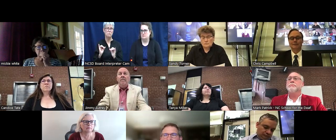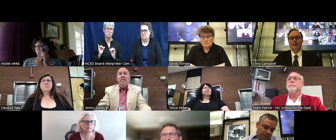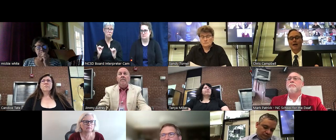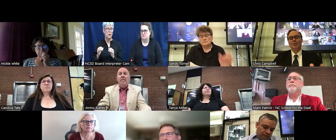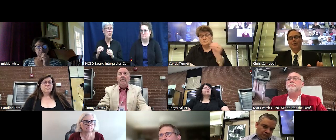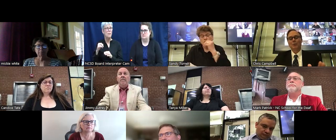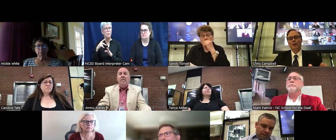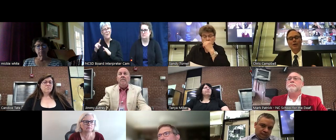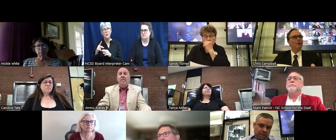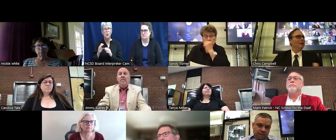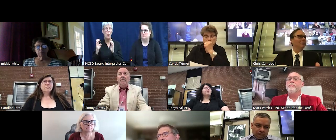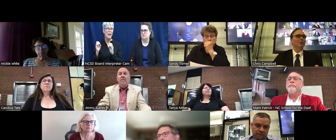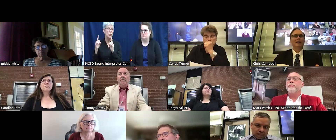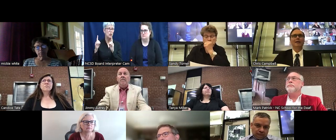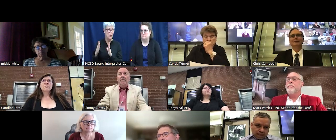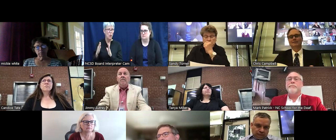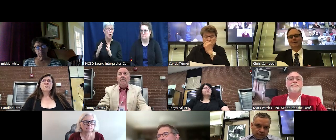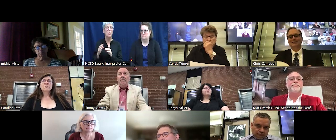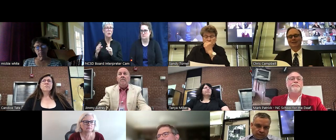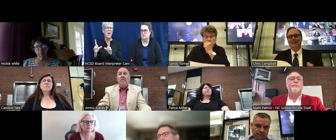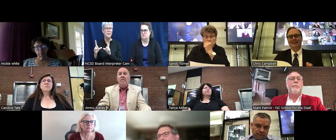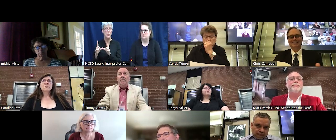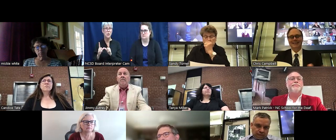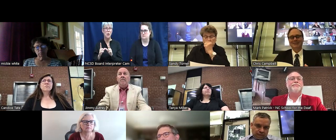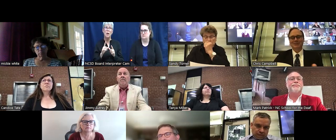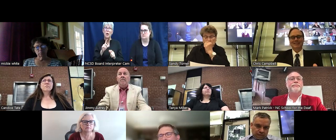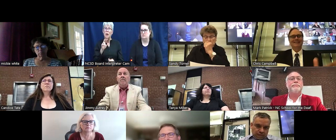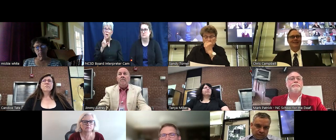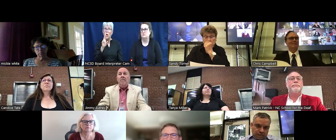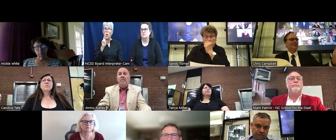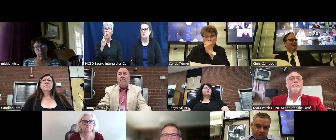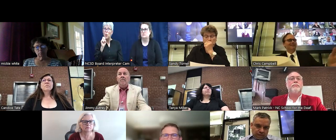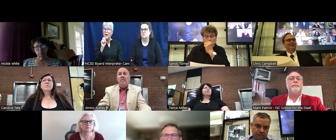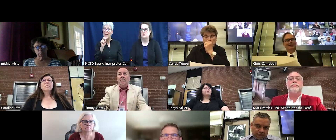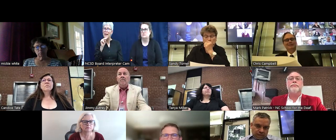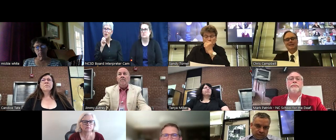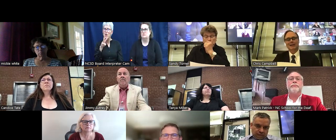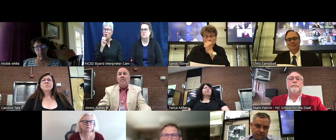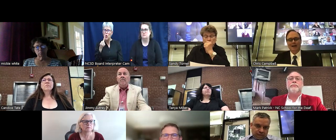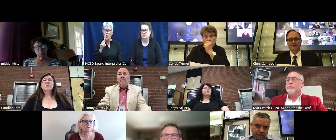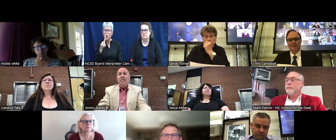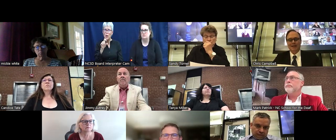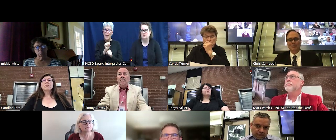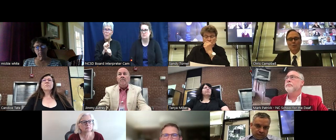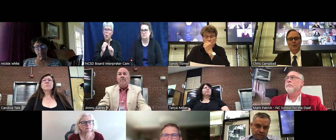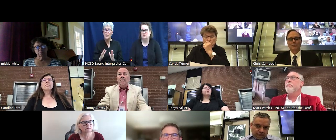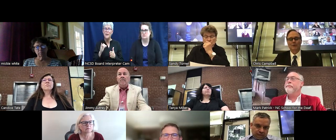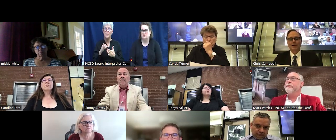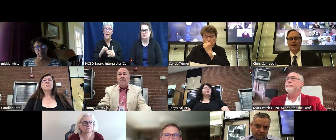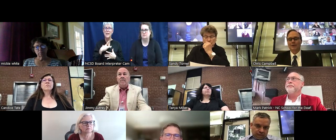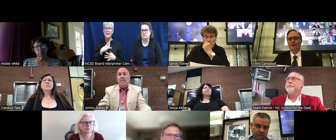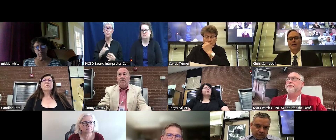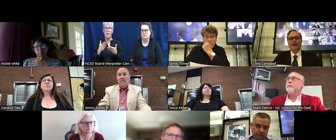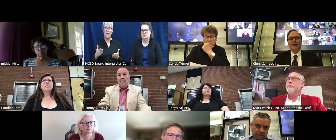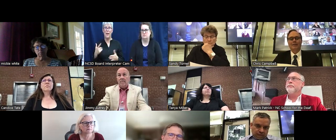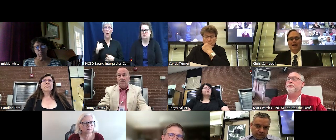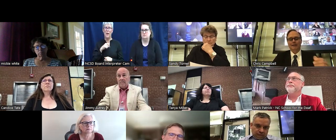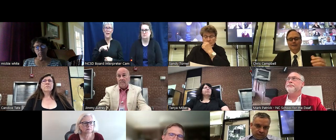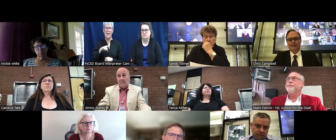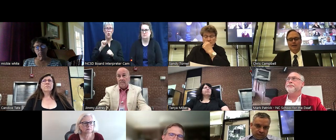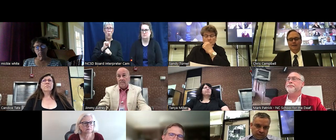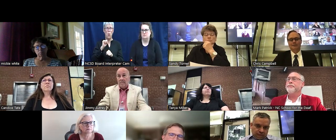license. The renewed employees is an interesting thing that have to kind of work through together. And